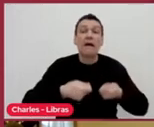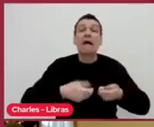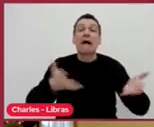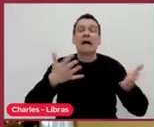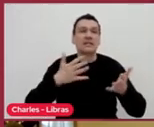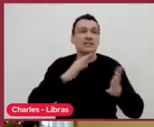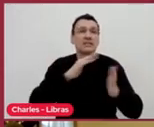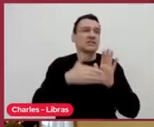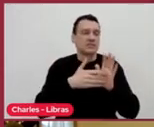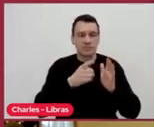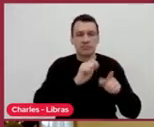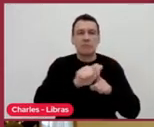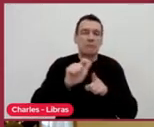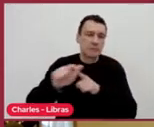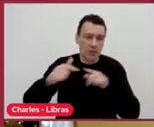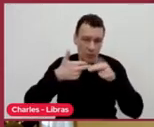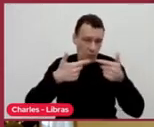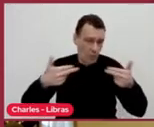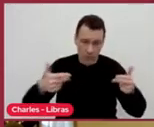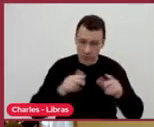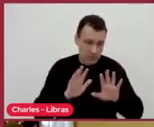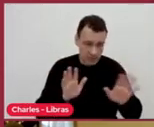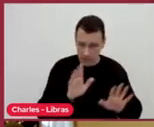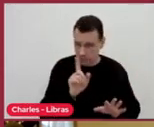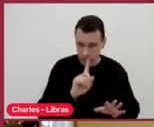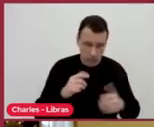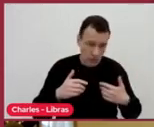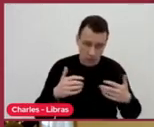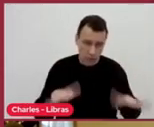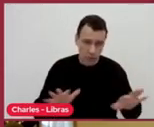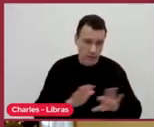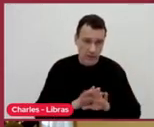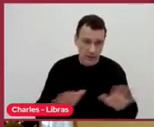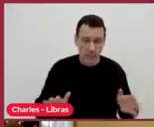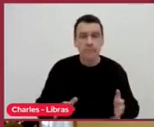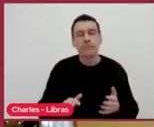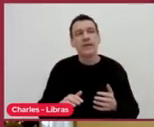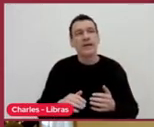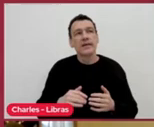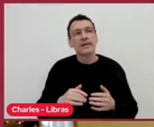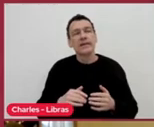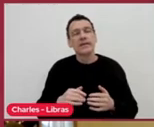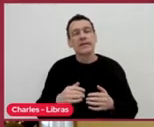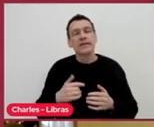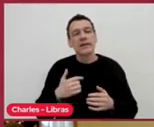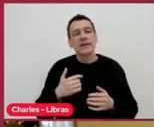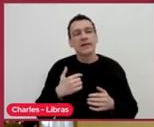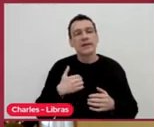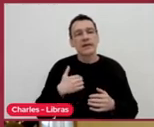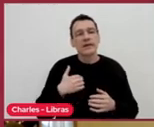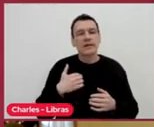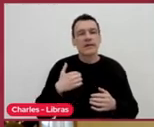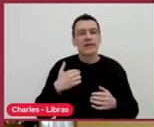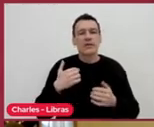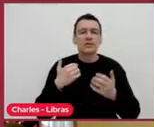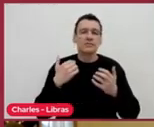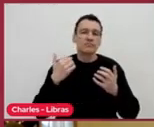of like, yeah, I know it's hard right now, and I know that I don't want scaffold